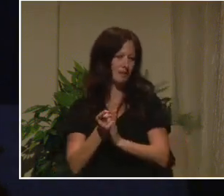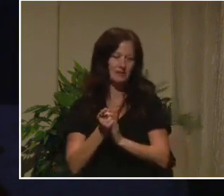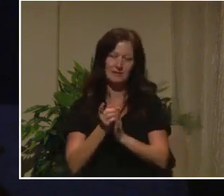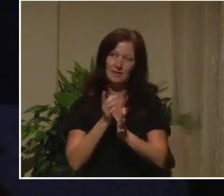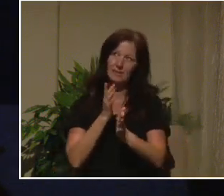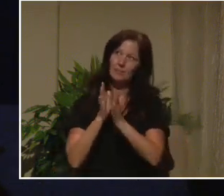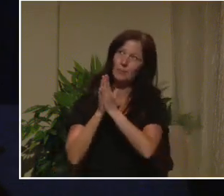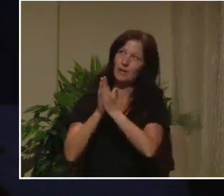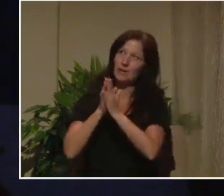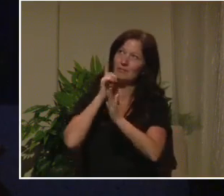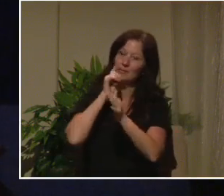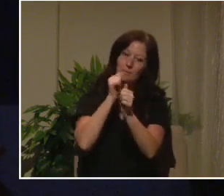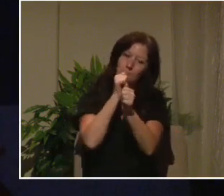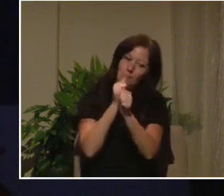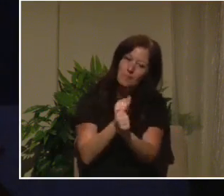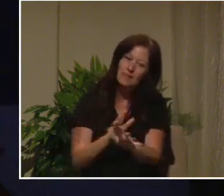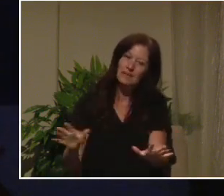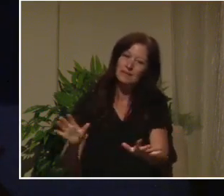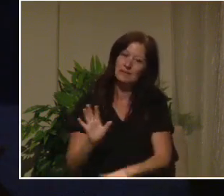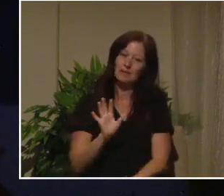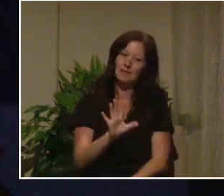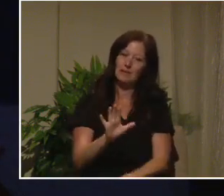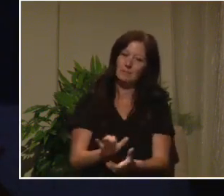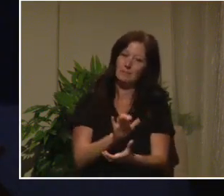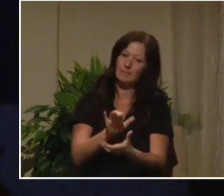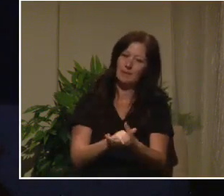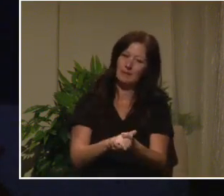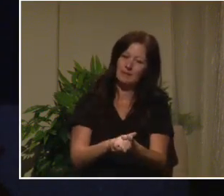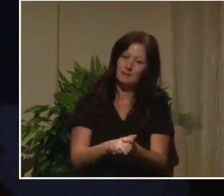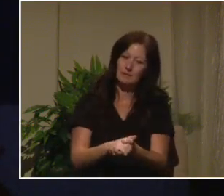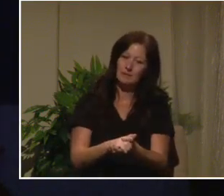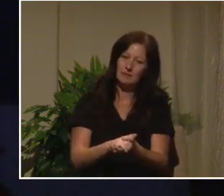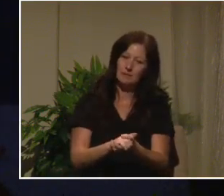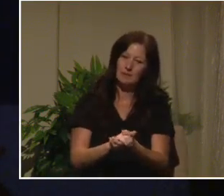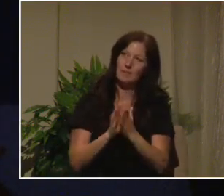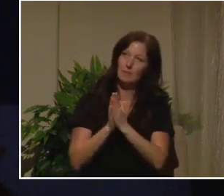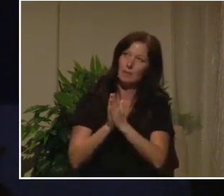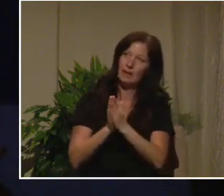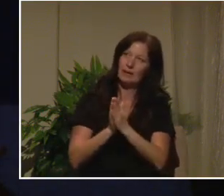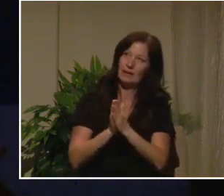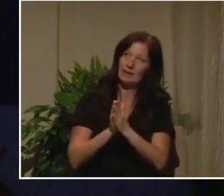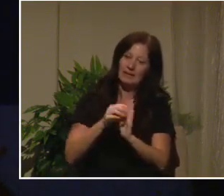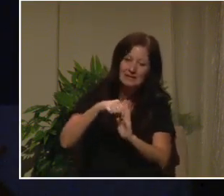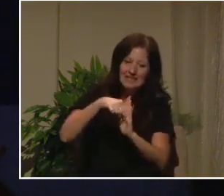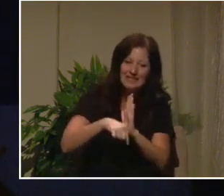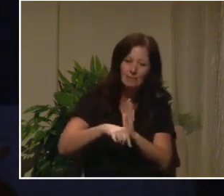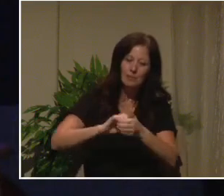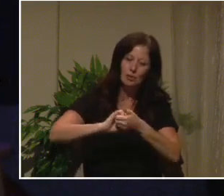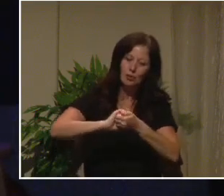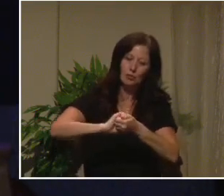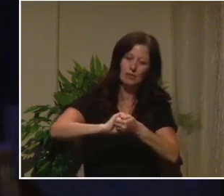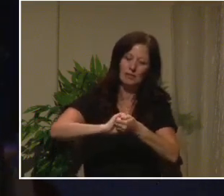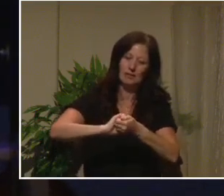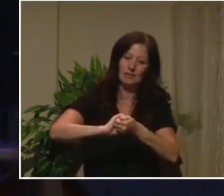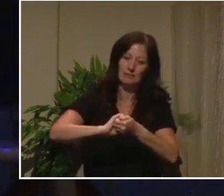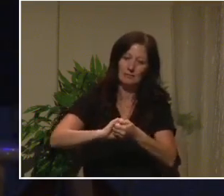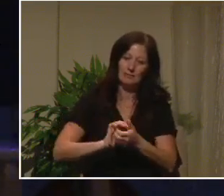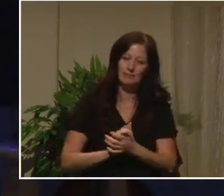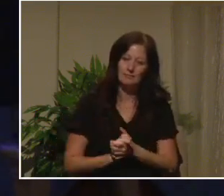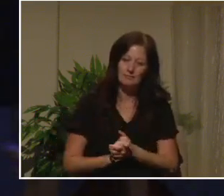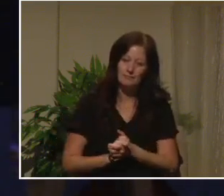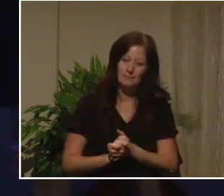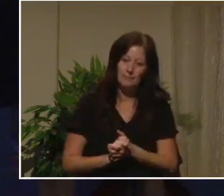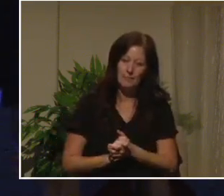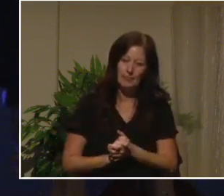rest on Calvin and Ashley, that theirs would be a deepening unity. And Father, we thank you that Eve